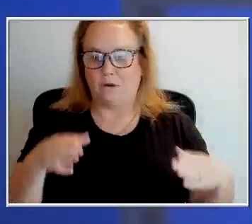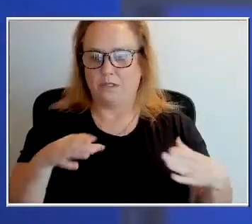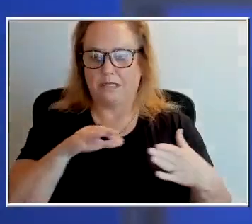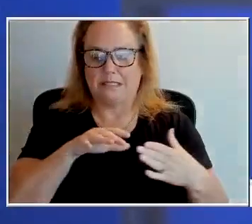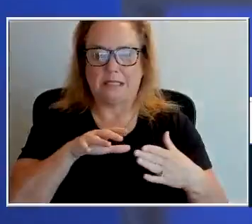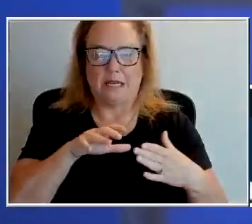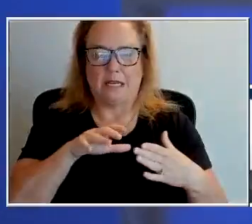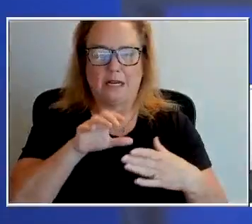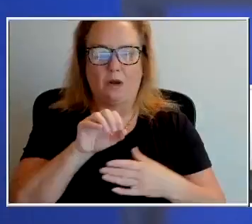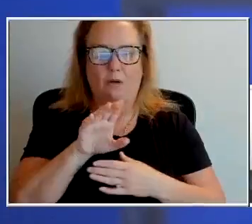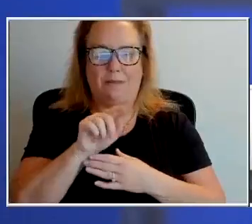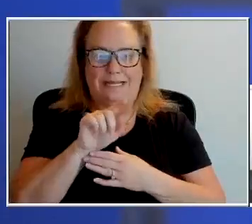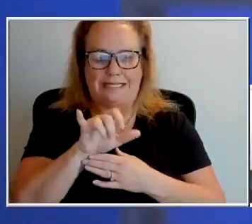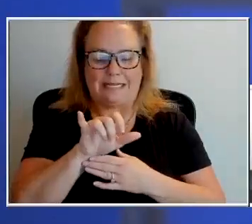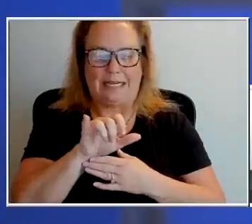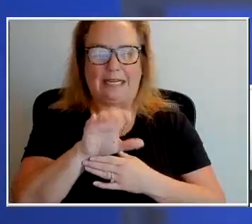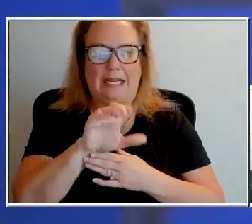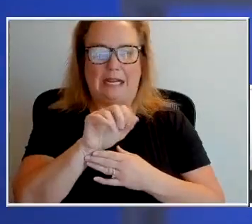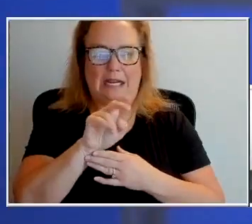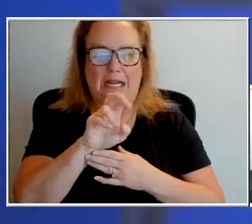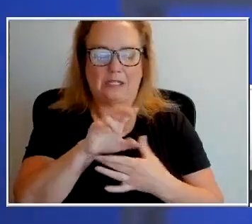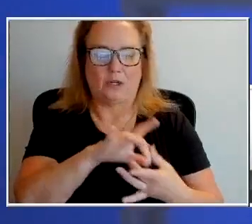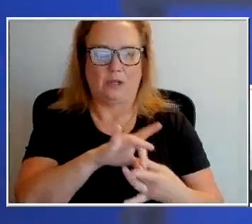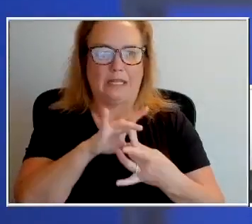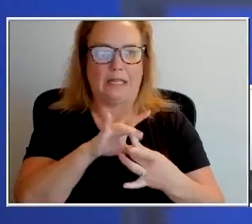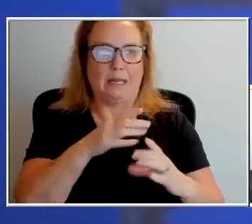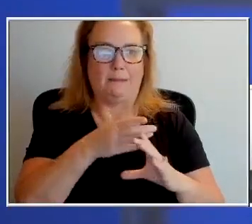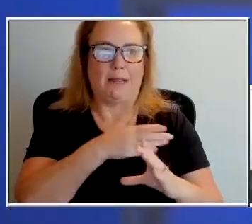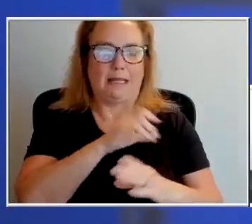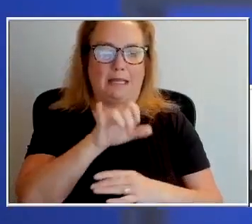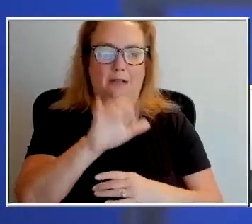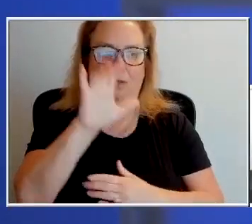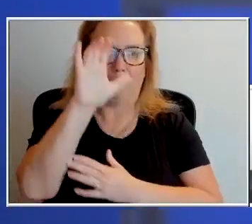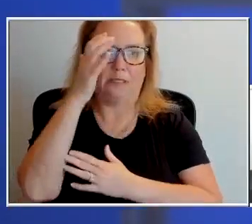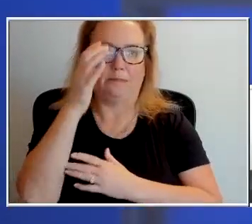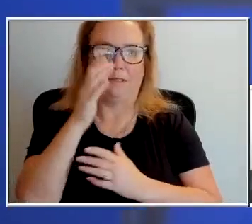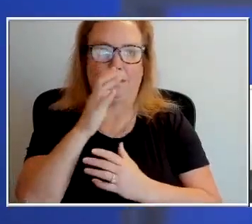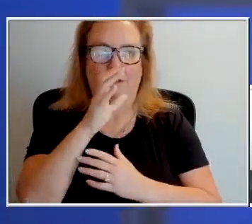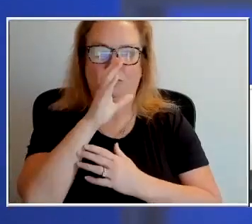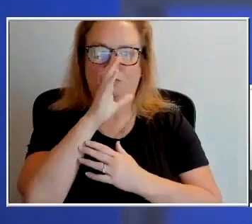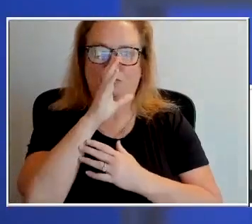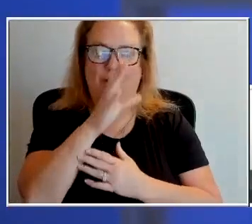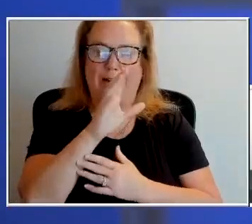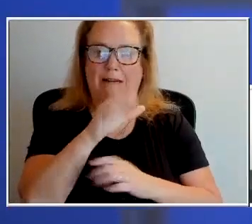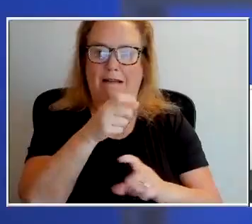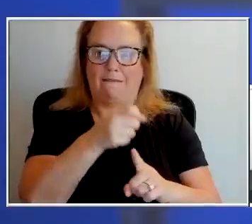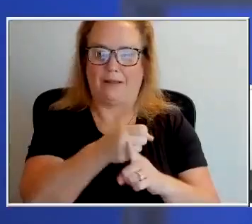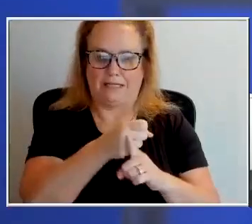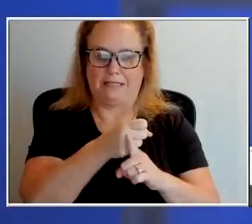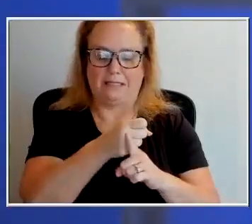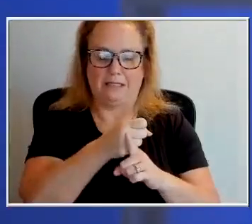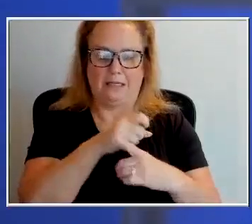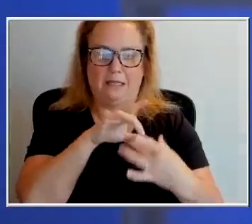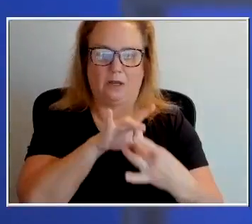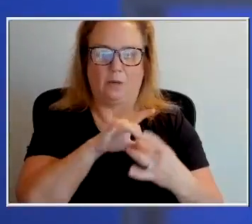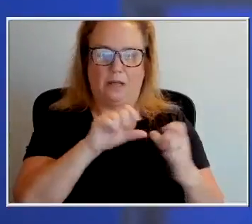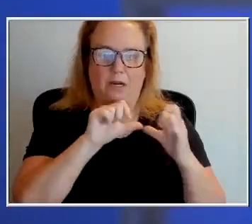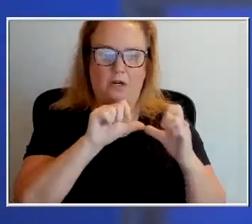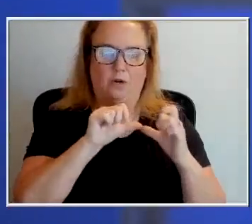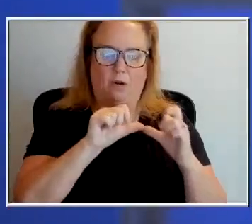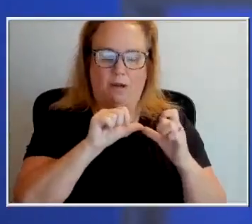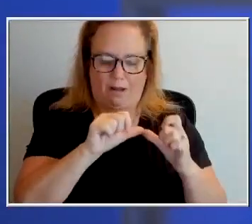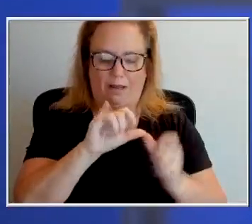obesity and cancer and the link behind that, and there seems to be some direct effects that are related to chronic